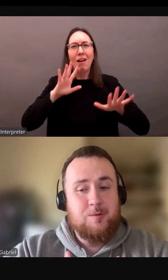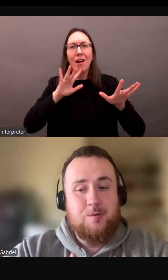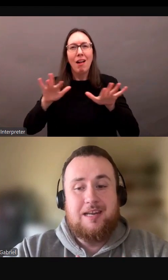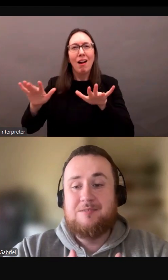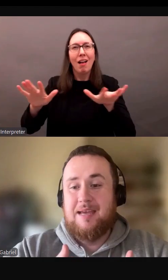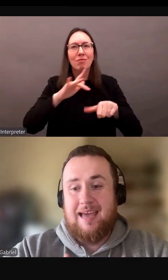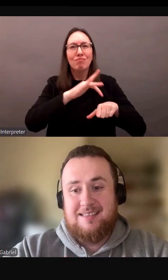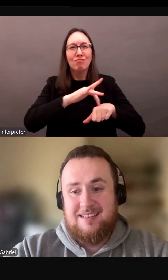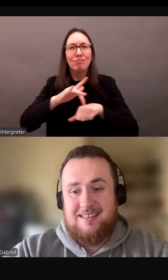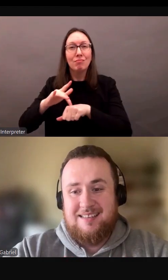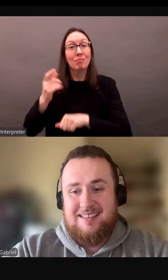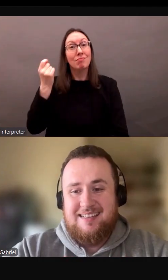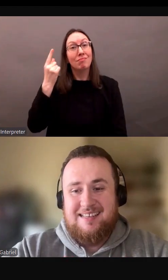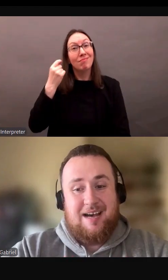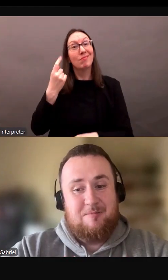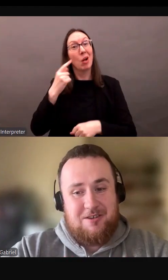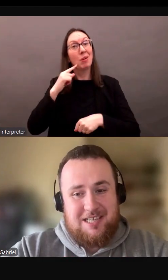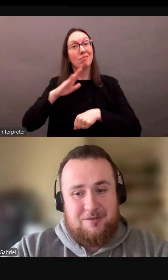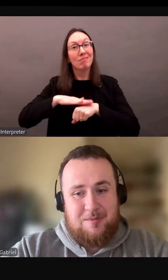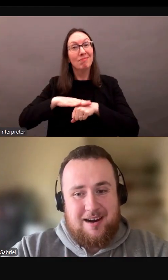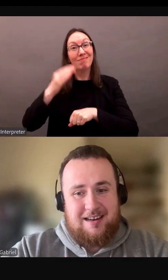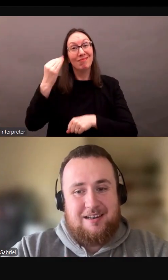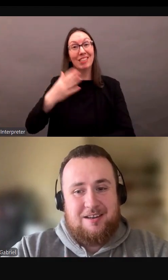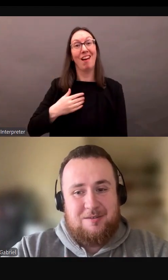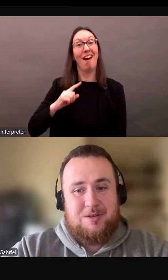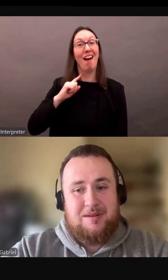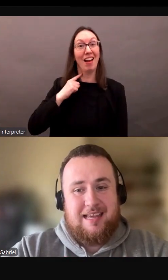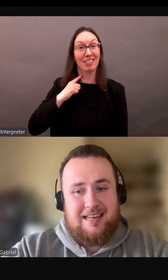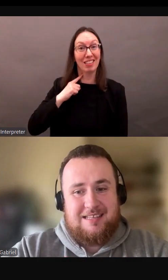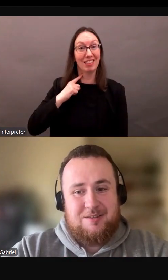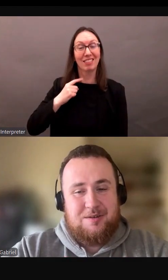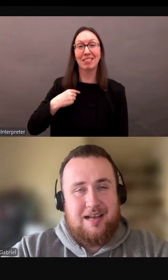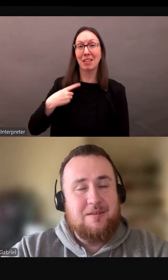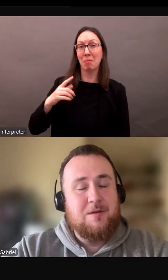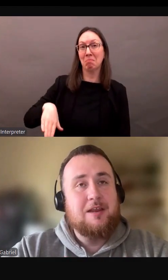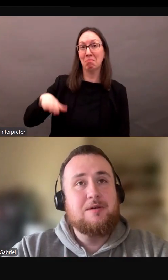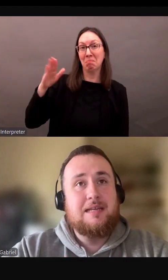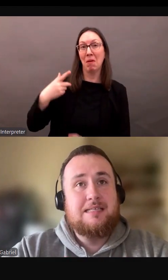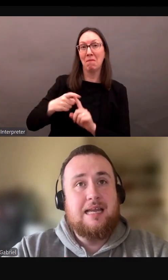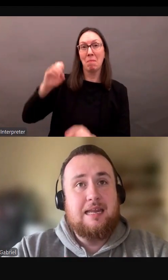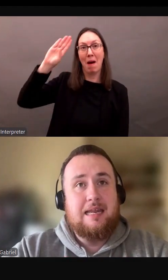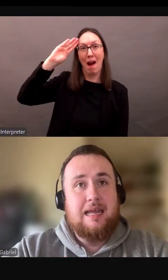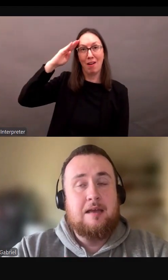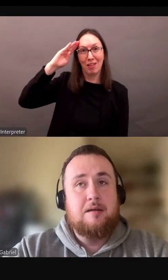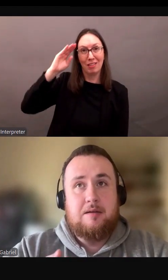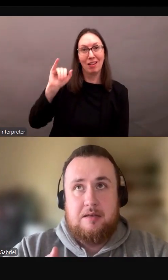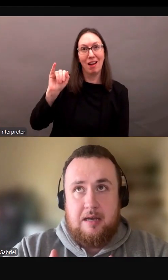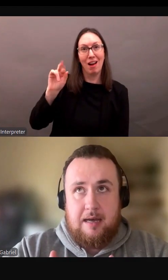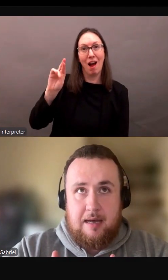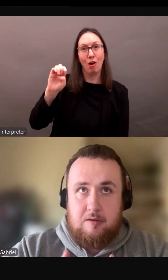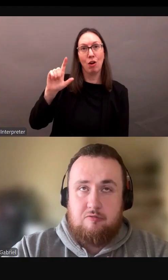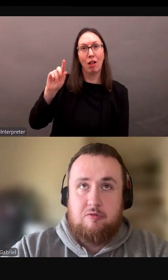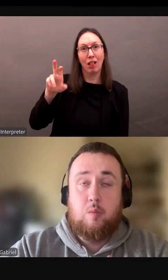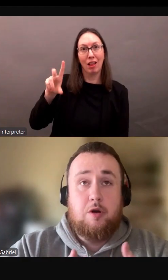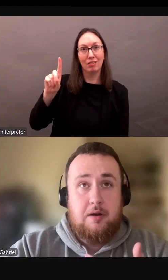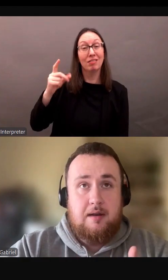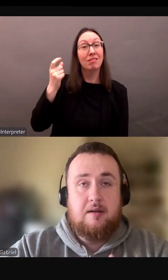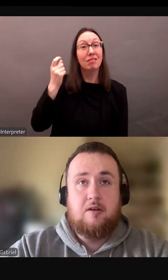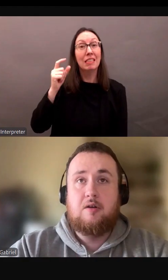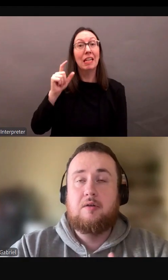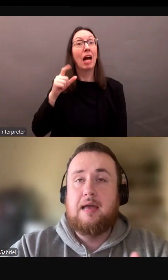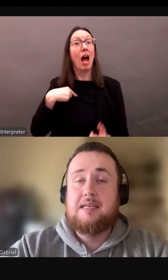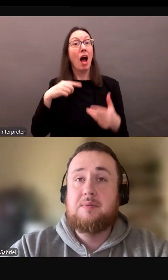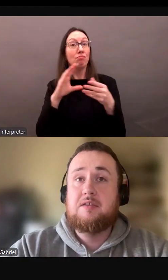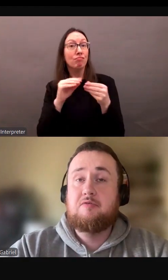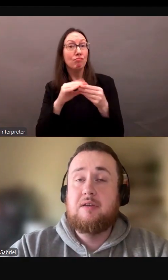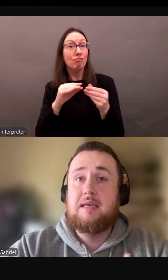of. One is my accent. I'm originally from Ireland, which we'll get into. And if anyone needs anything reworded